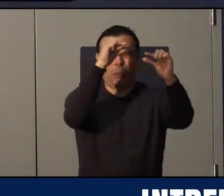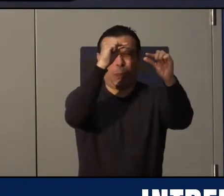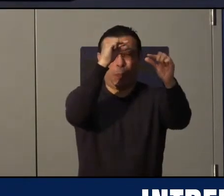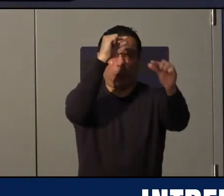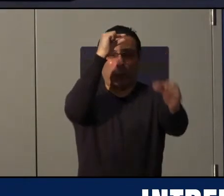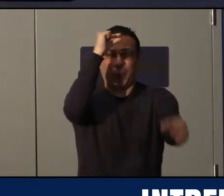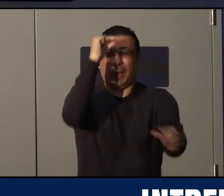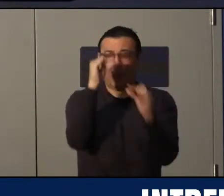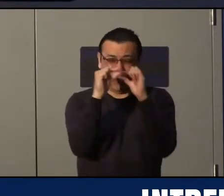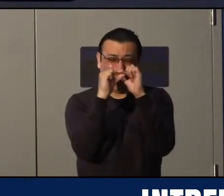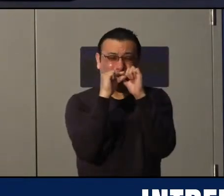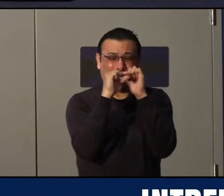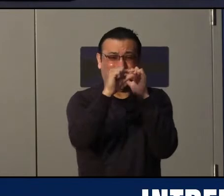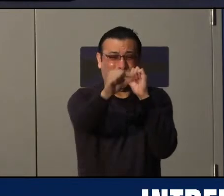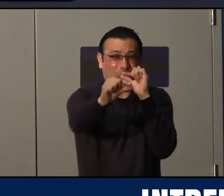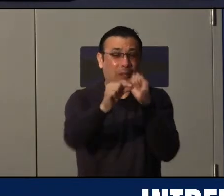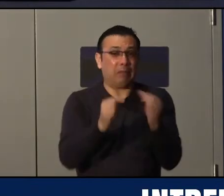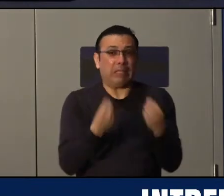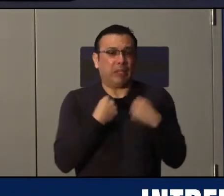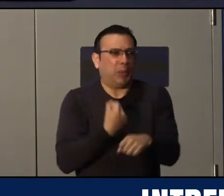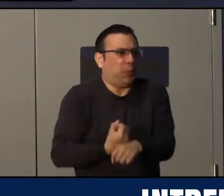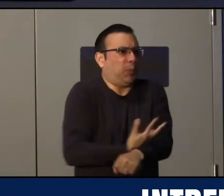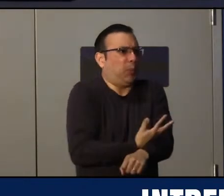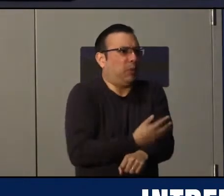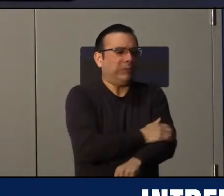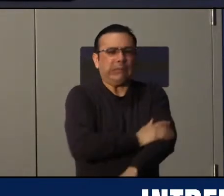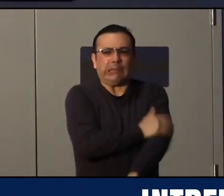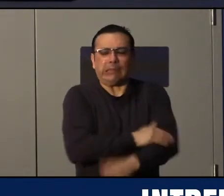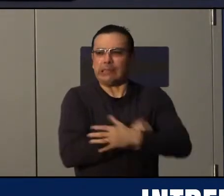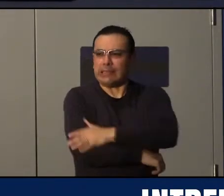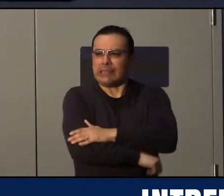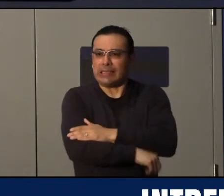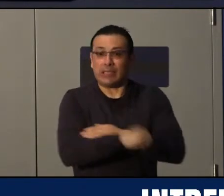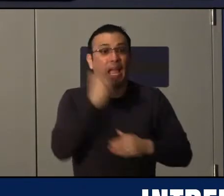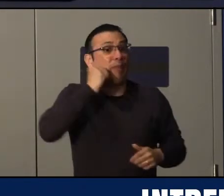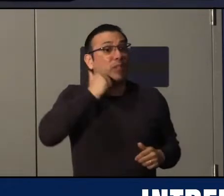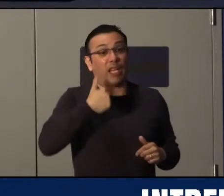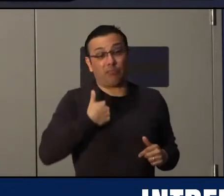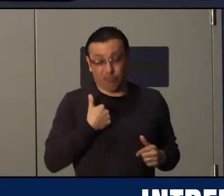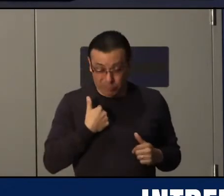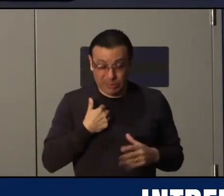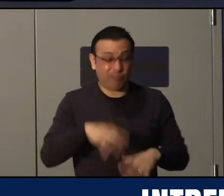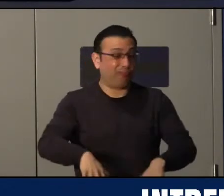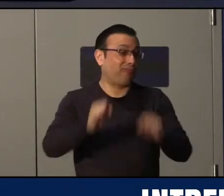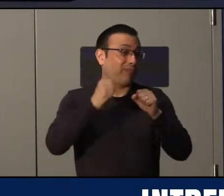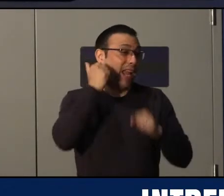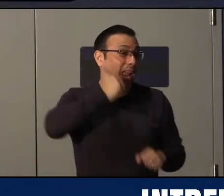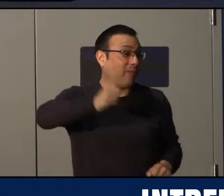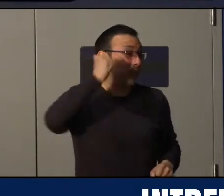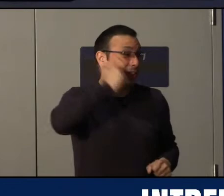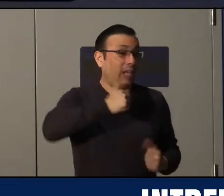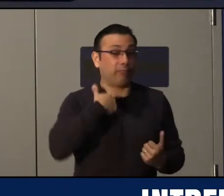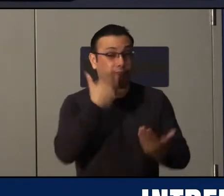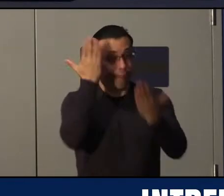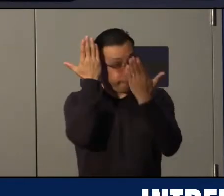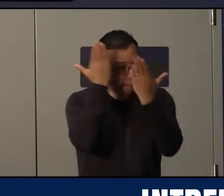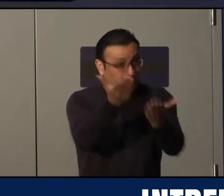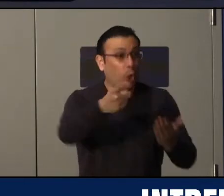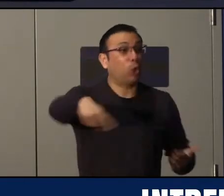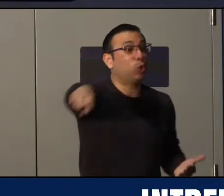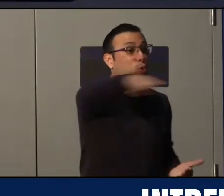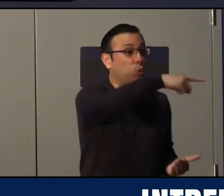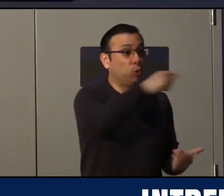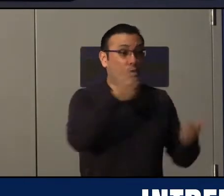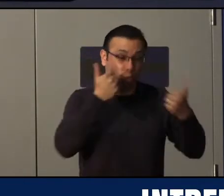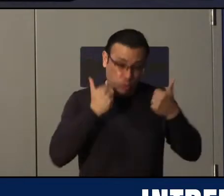it. Every day, that's what I do now. And I'd encourage you all to do it. It's really incredible. It's absolutely